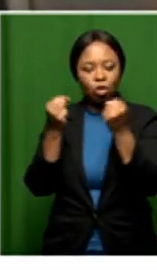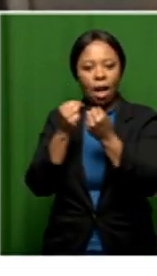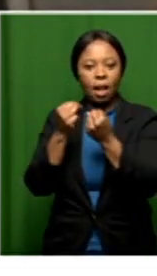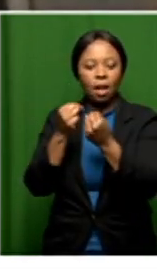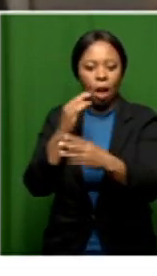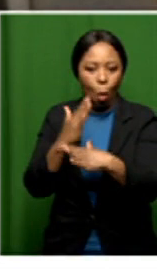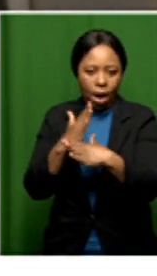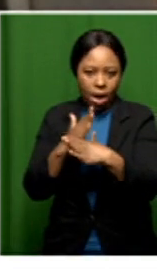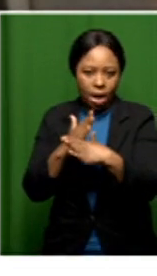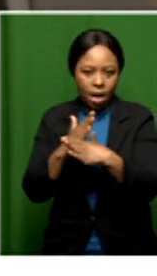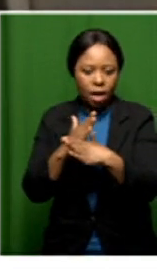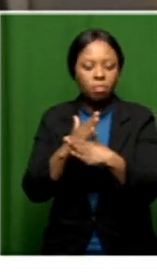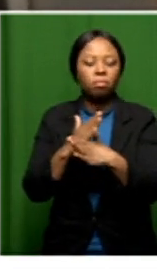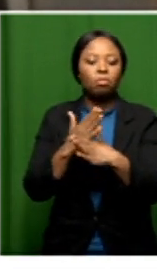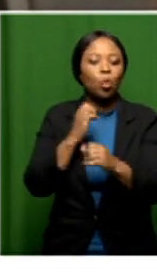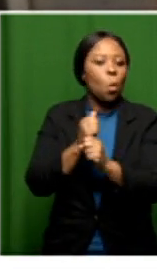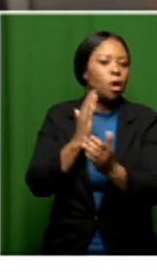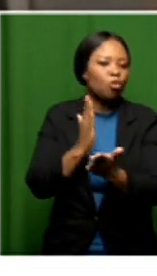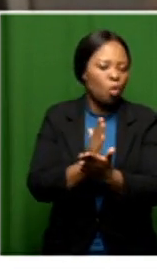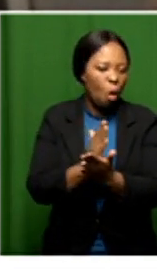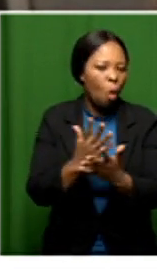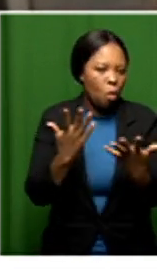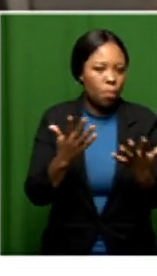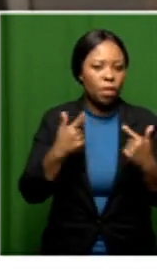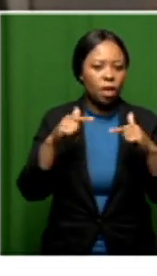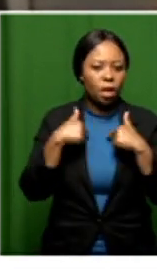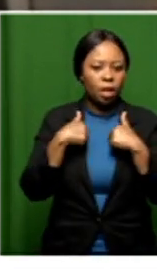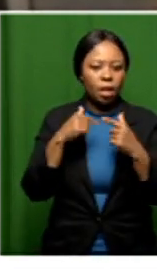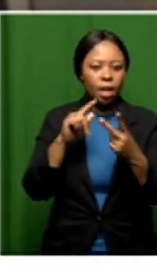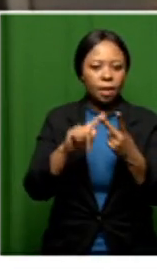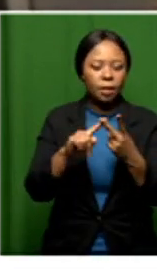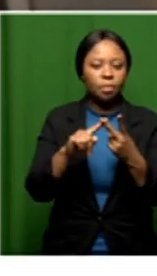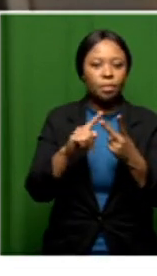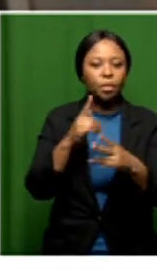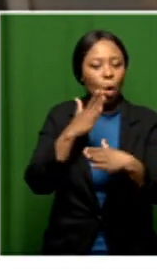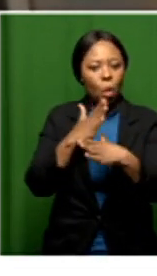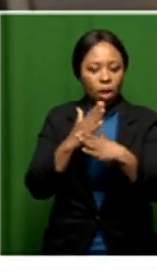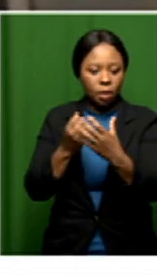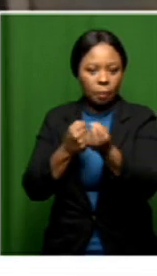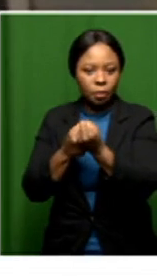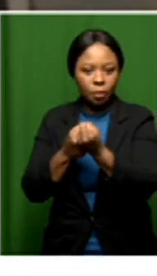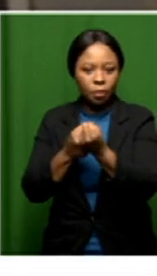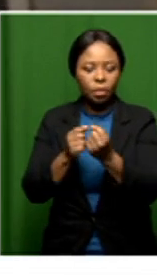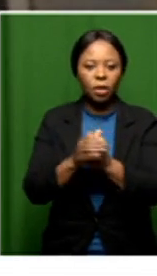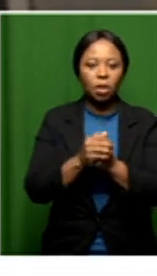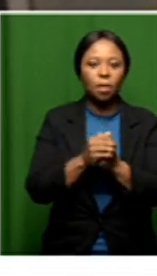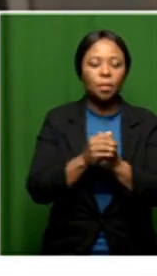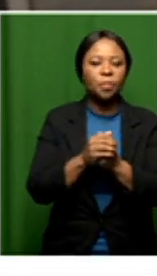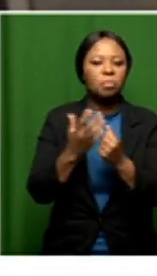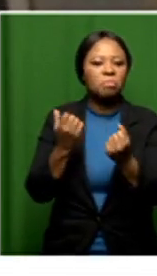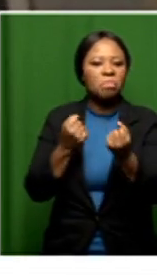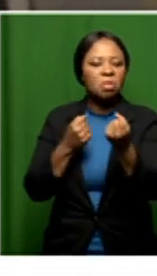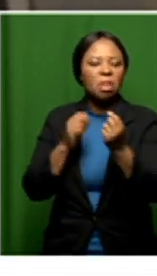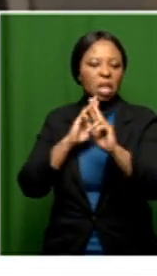response. So making sure that we support the health system in terms of being able to